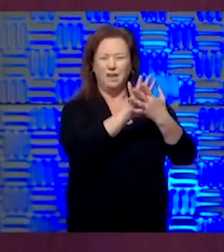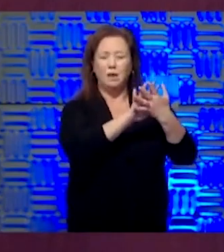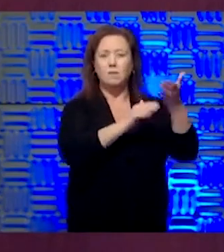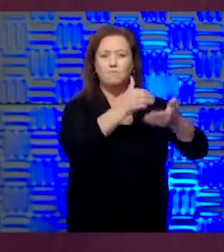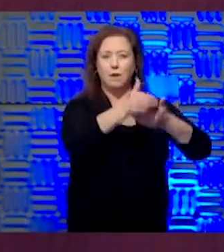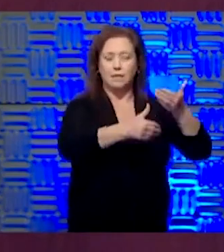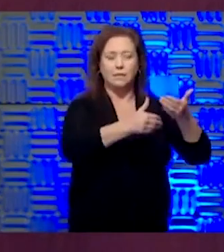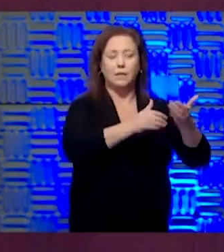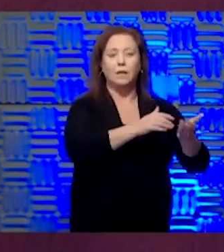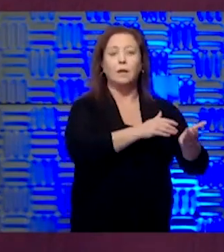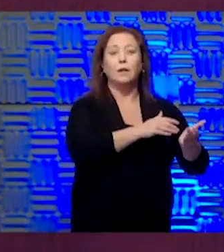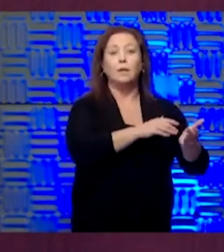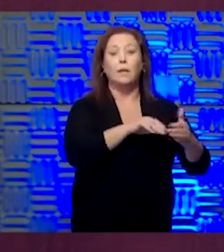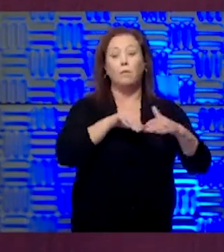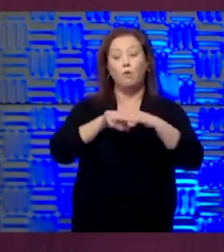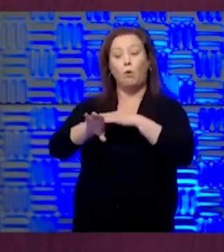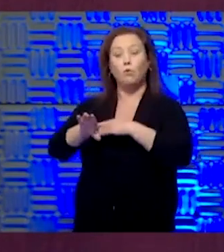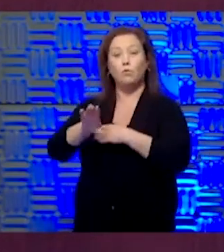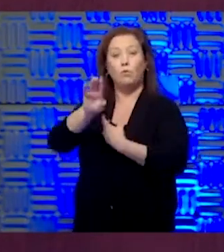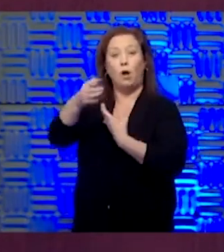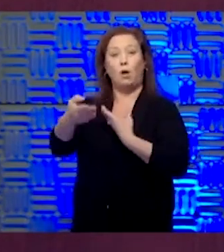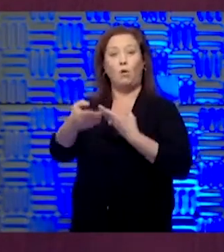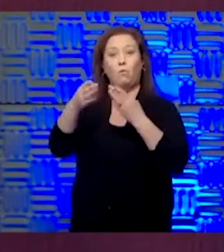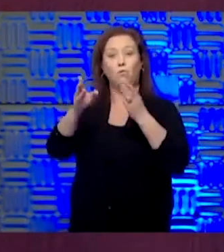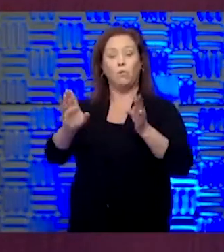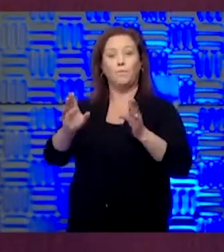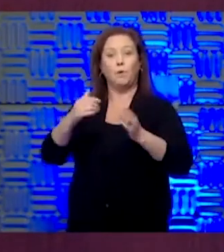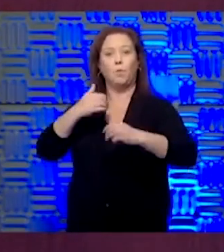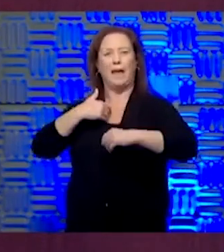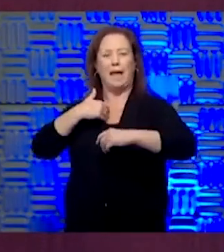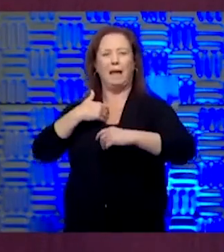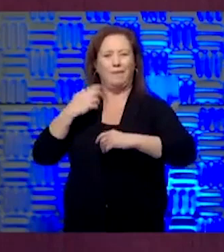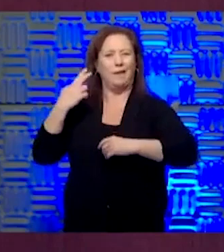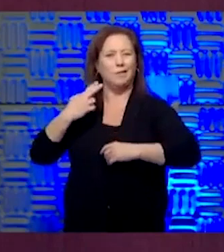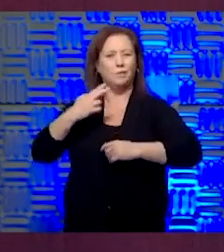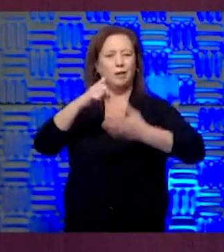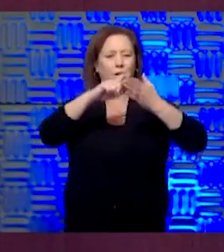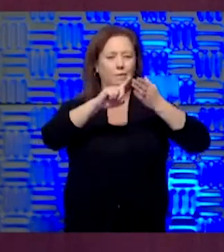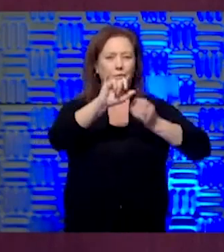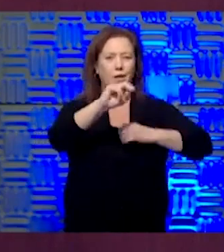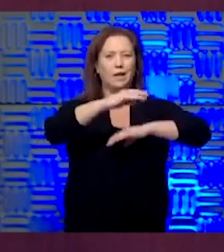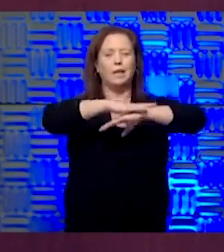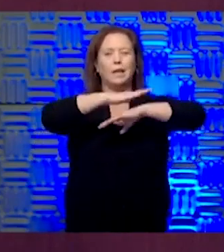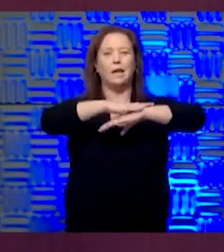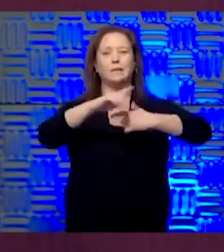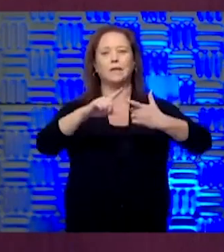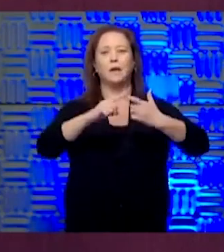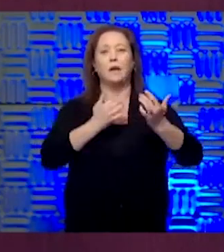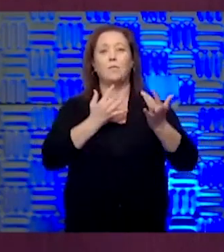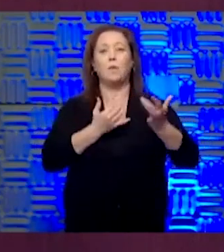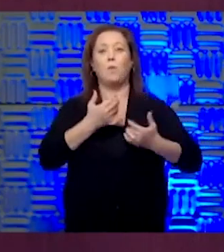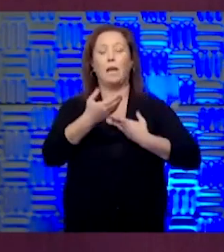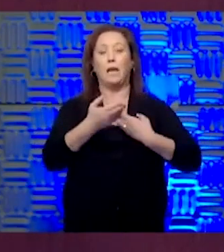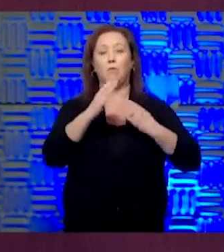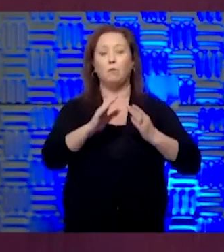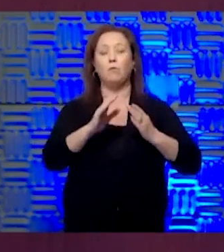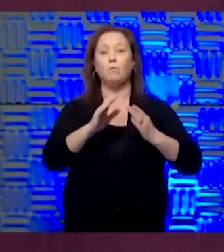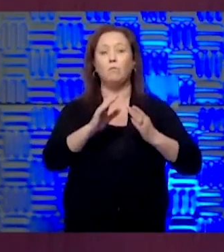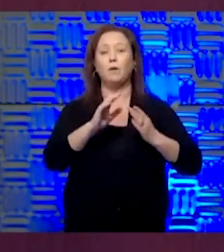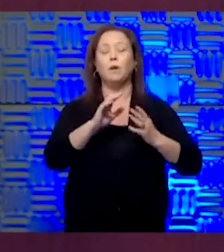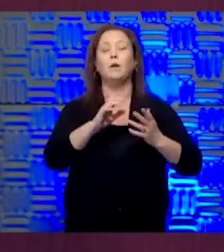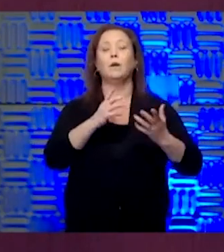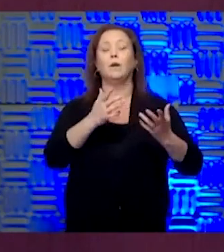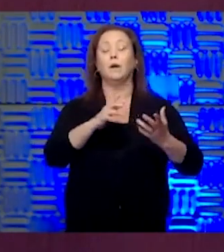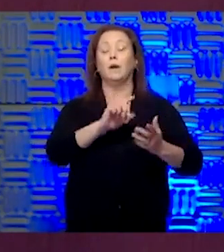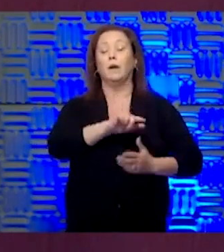also then go directly to a room. And so we have a history of queuing patients at our check-in desks, having our waiting rooms filled as patients try and go through the clinic